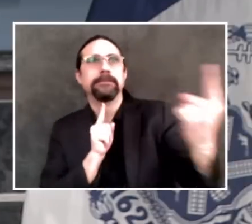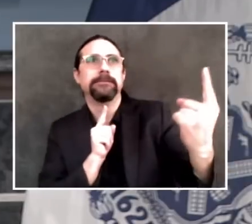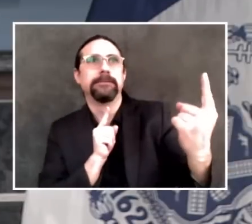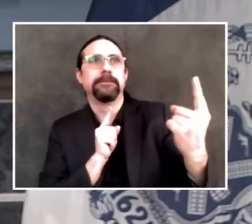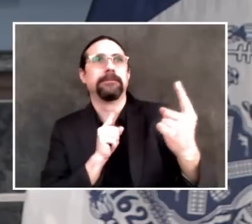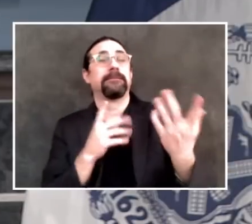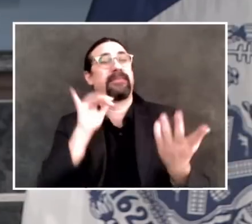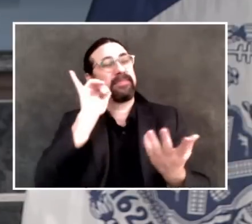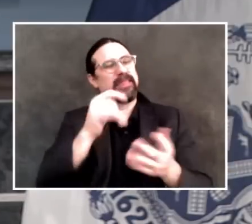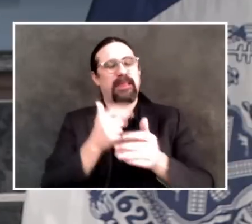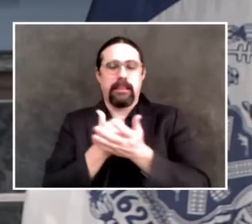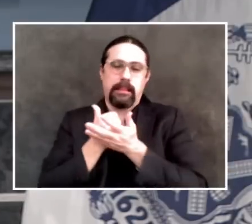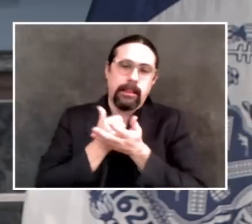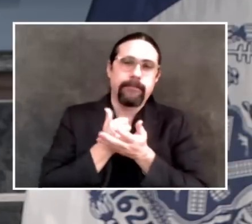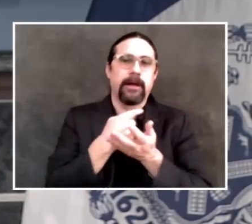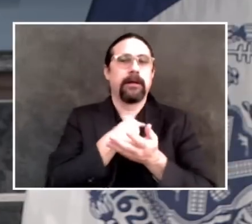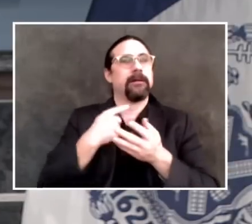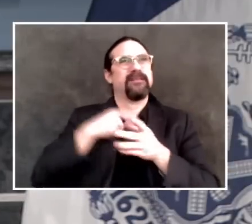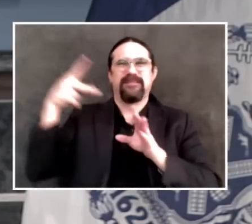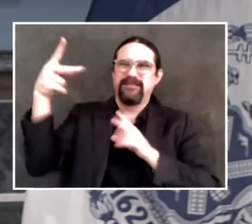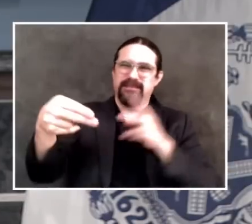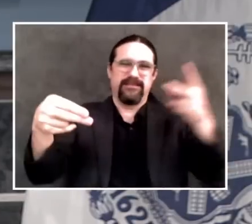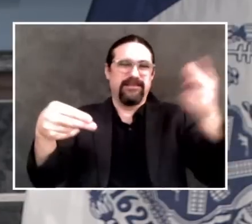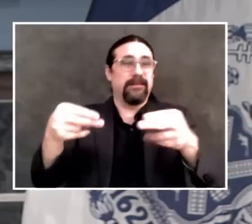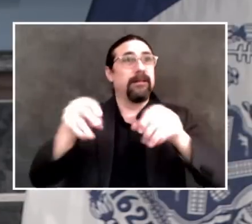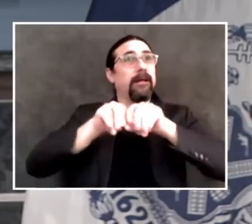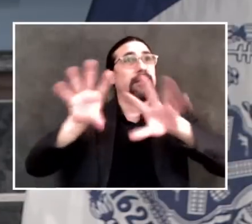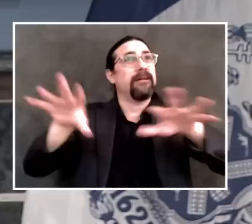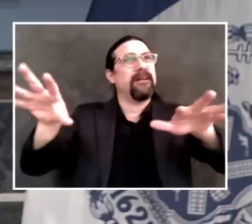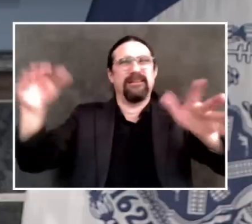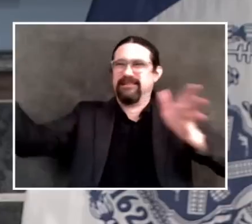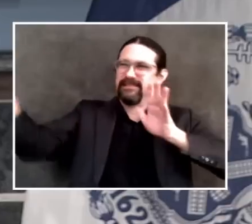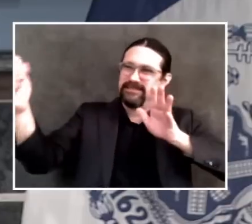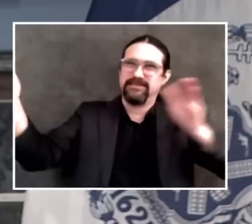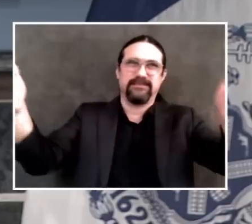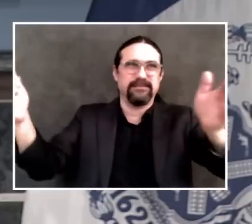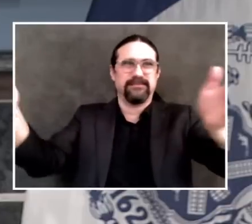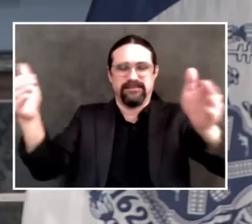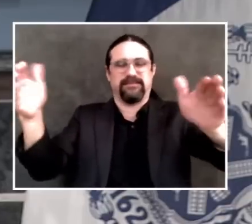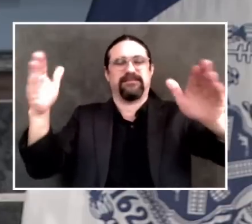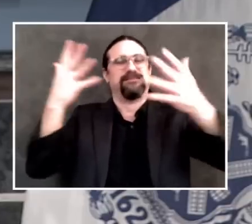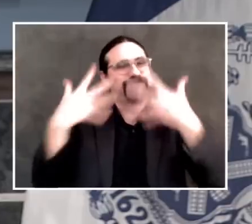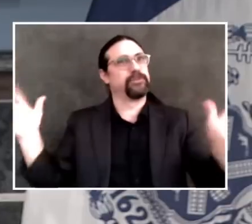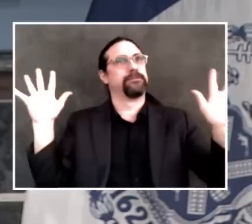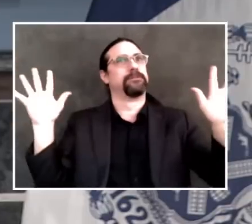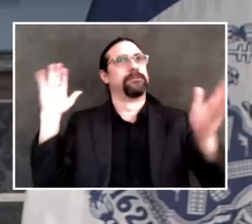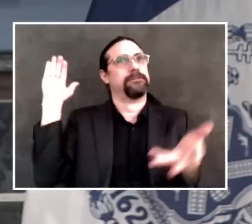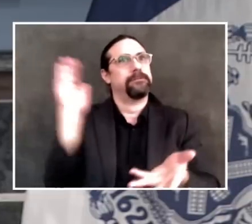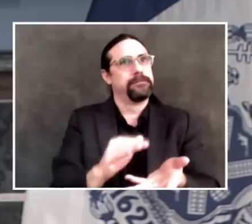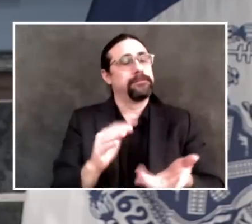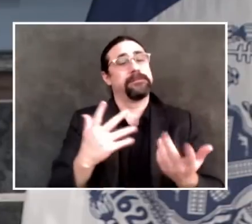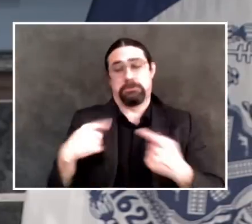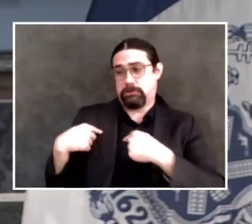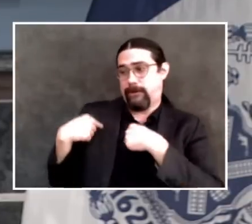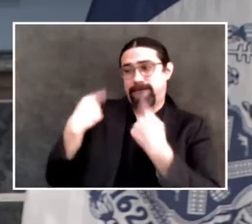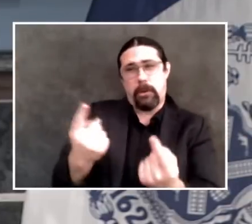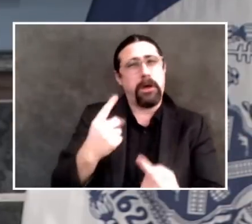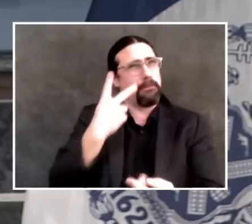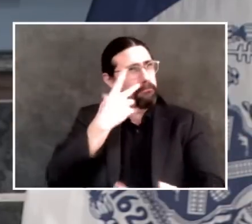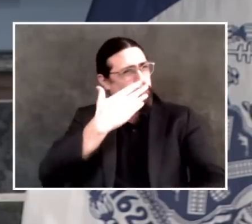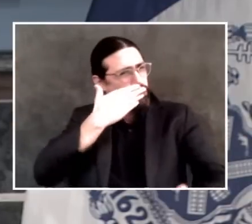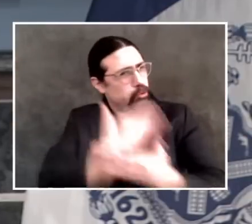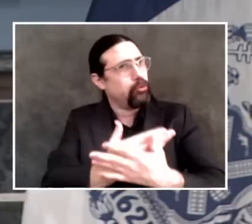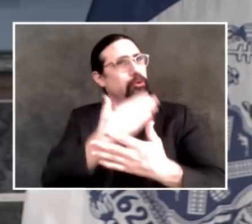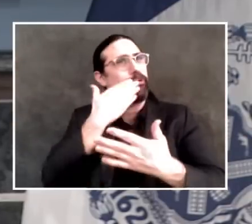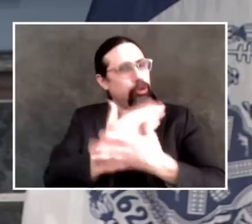changes. Are we going to be perfect? No. But we can do amazing things together if we feel that we're all in this together, and we surely are.